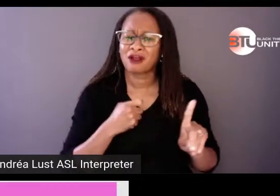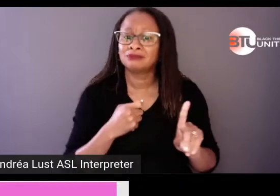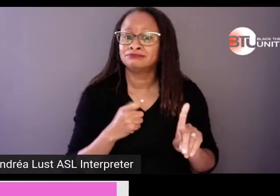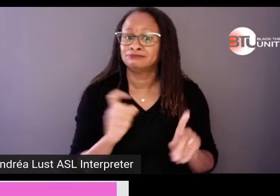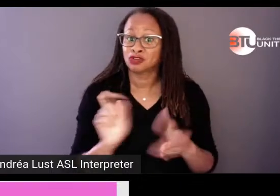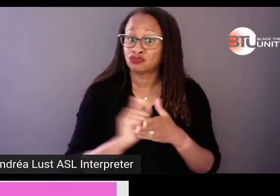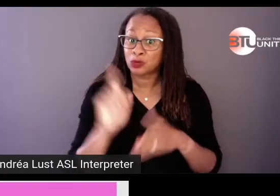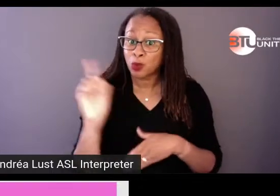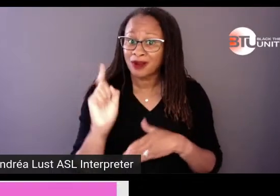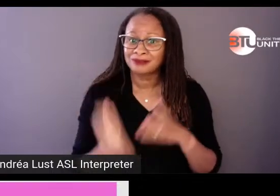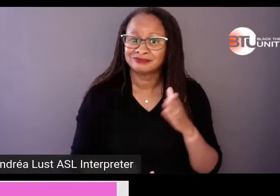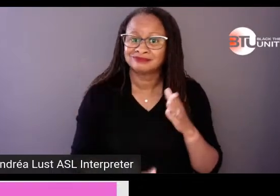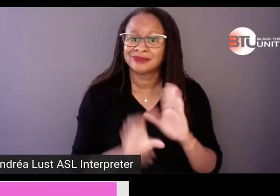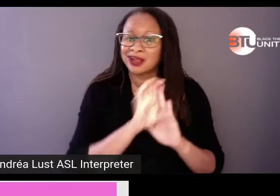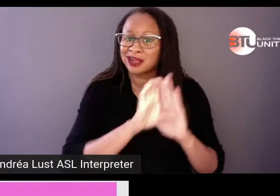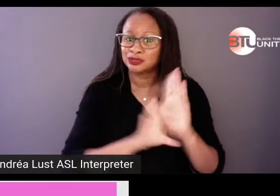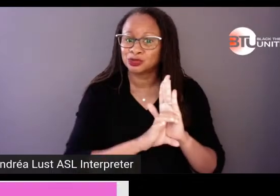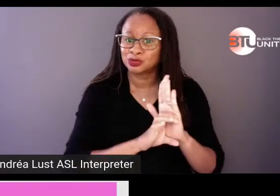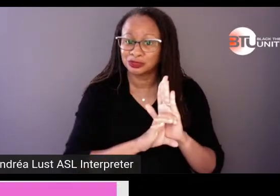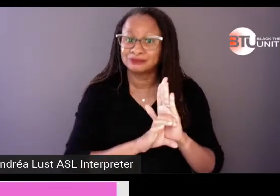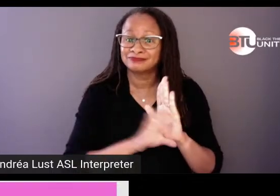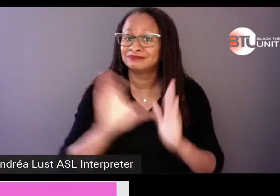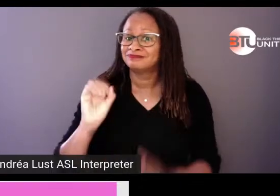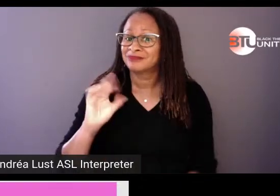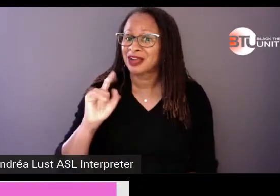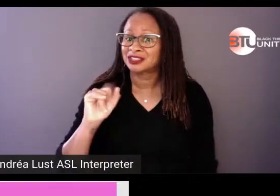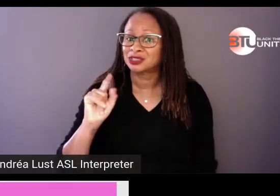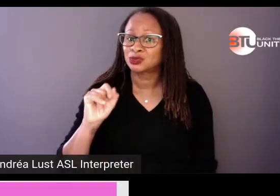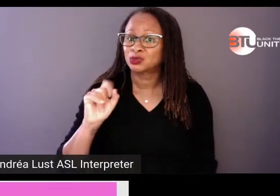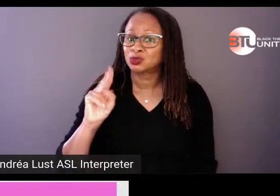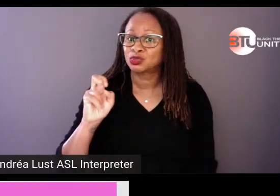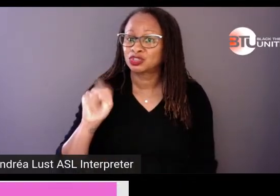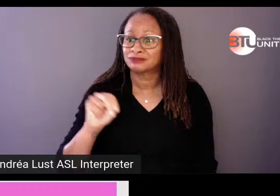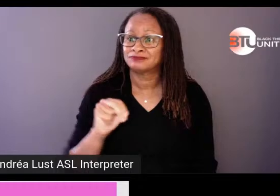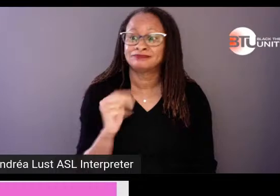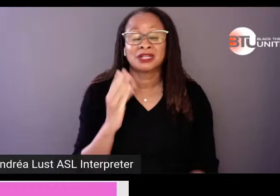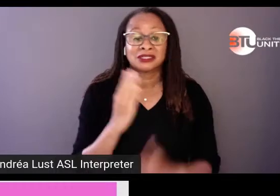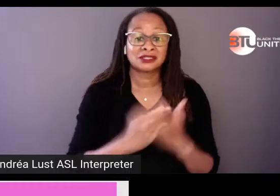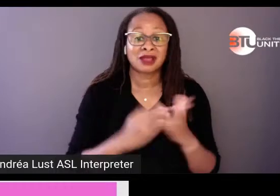Constitution. And someone along the way